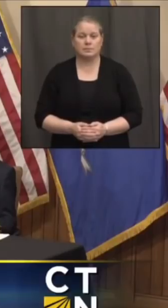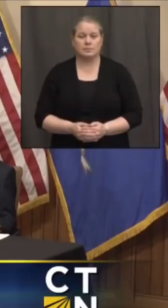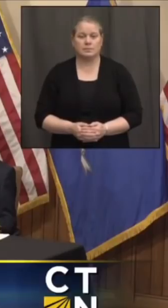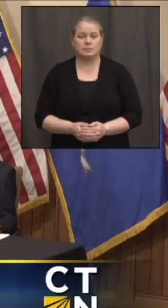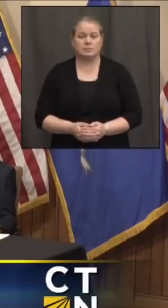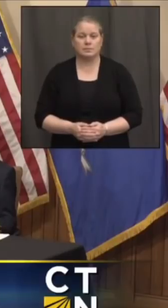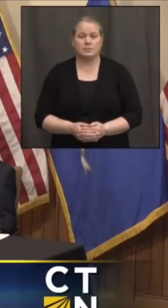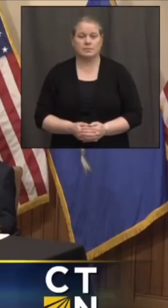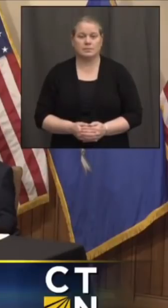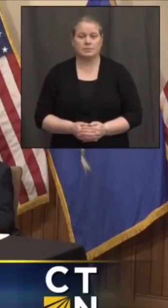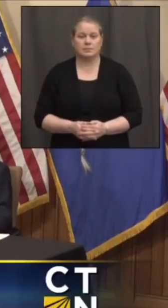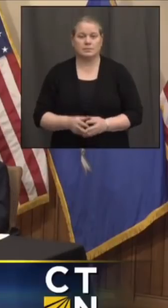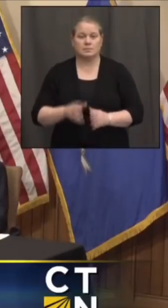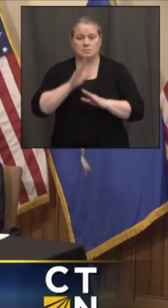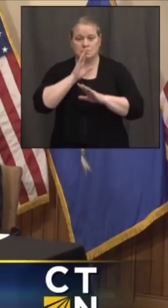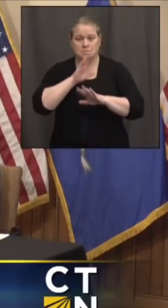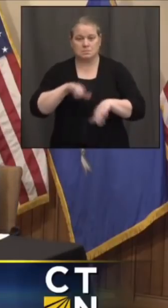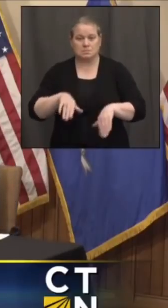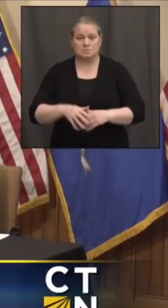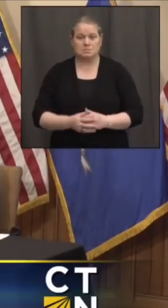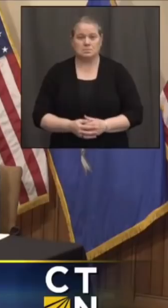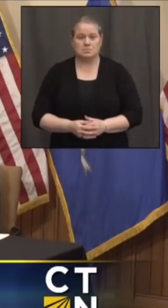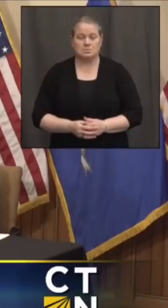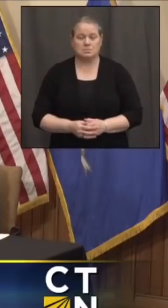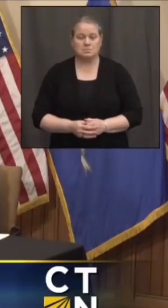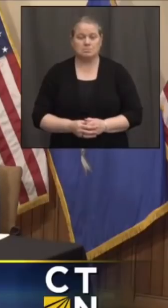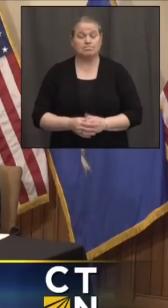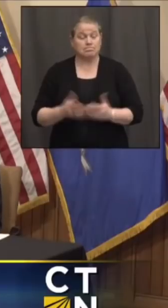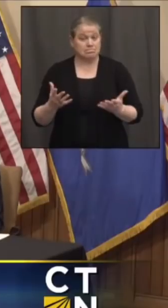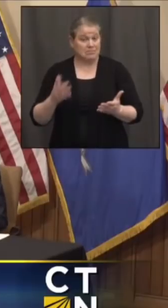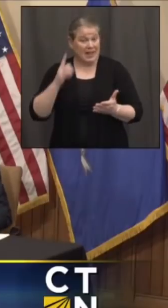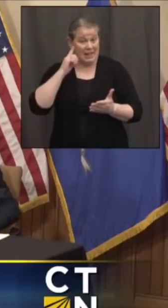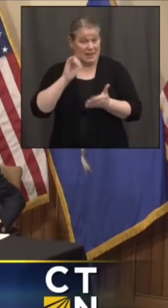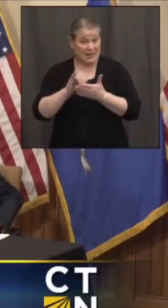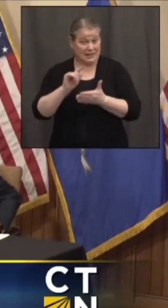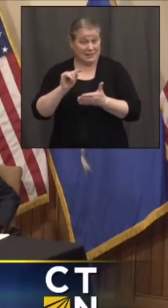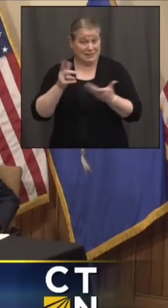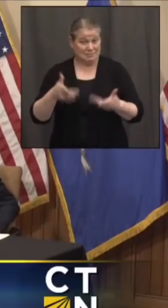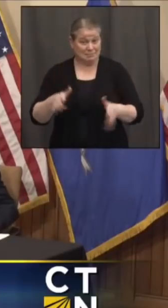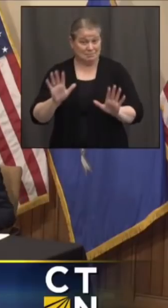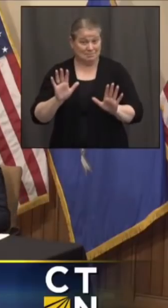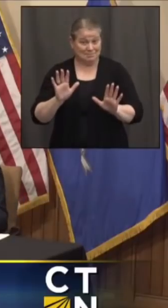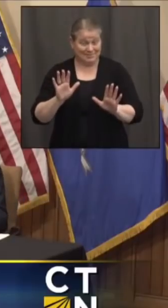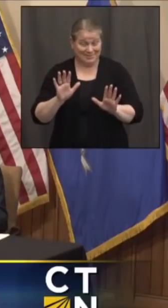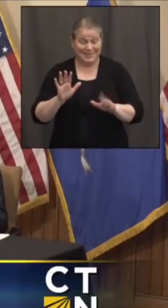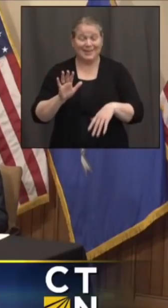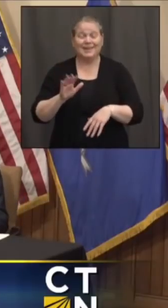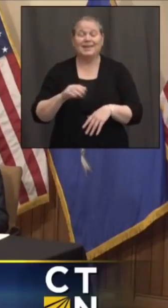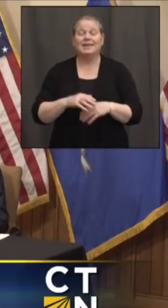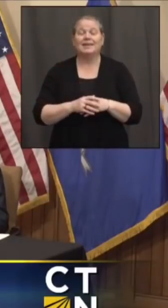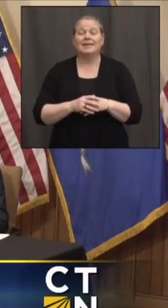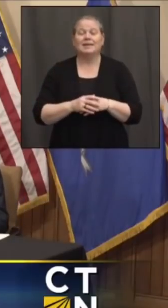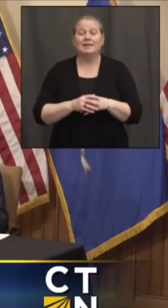I think that could be it. Hey, let me just say,